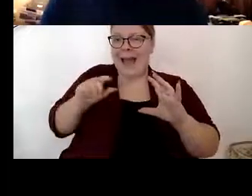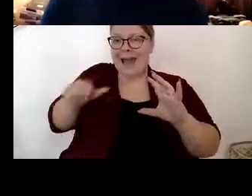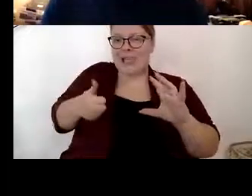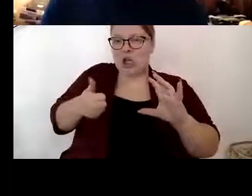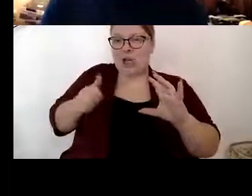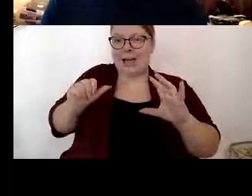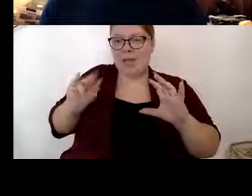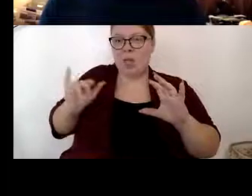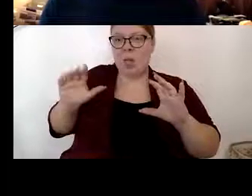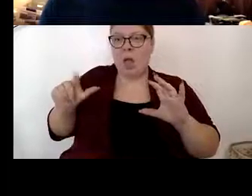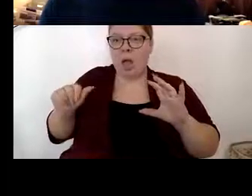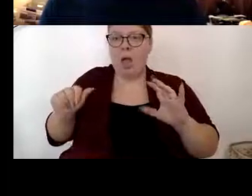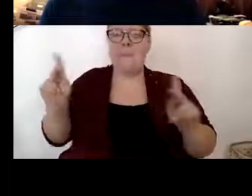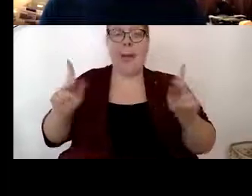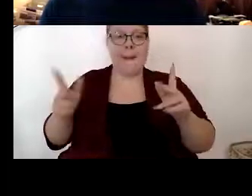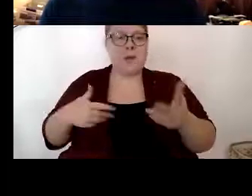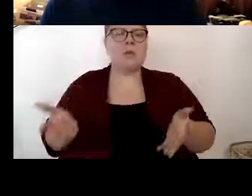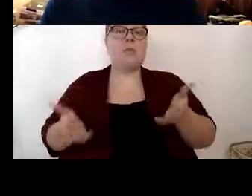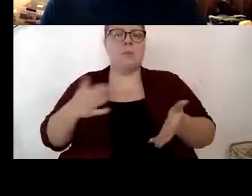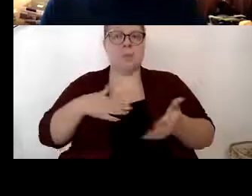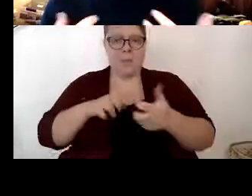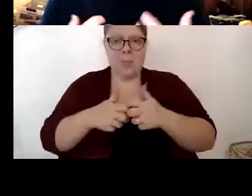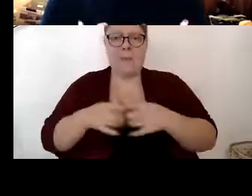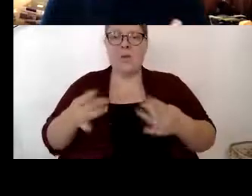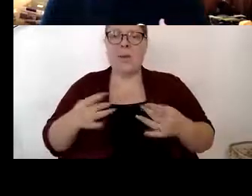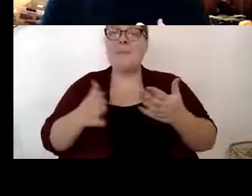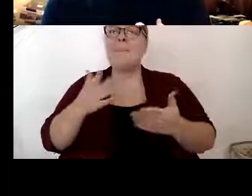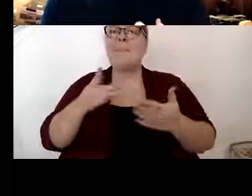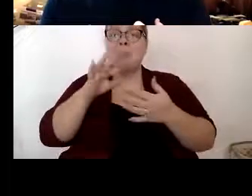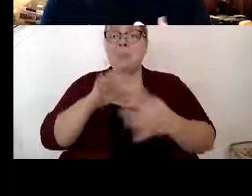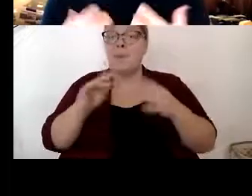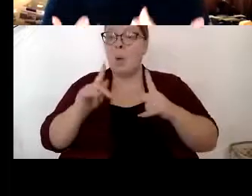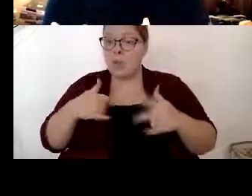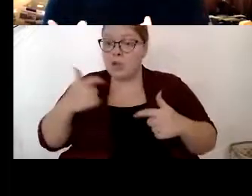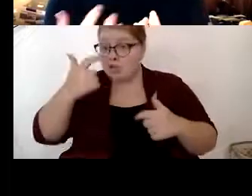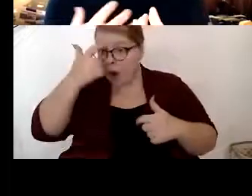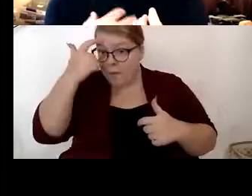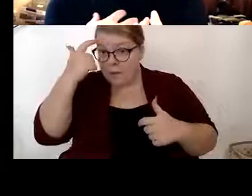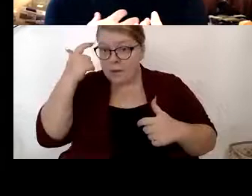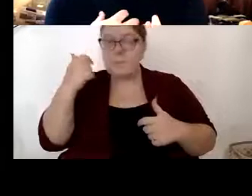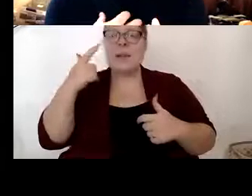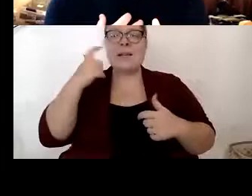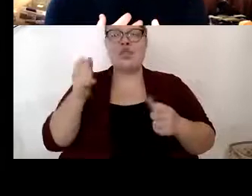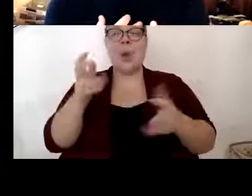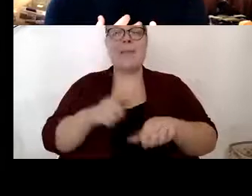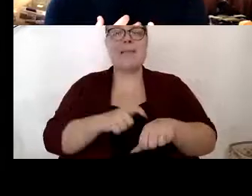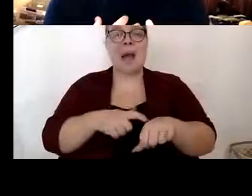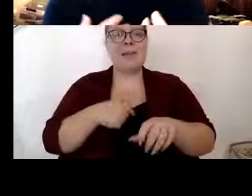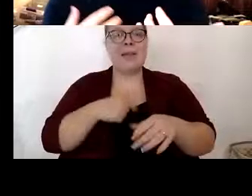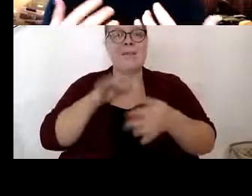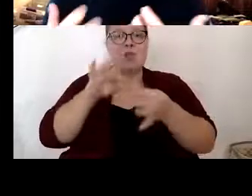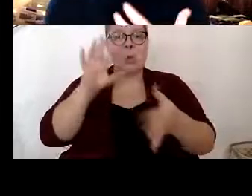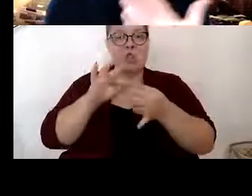mindfulness. Often people with trauma, because they've spent so much time disassociating from their painful internal